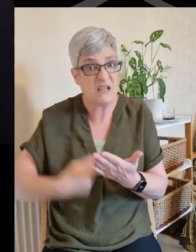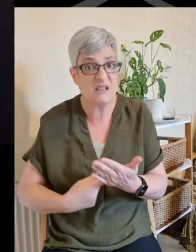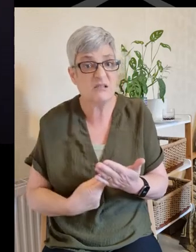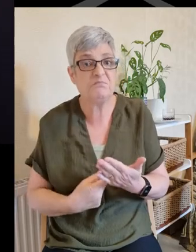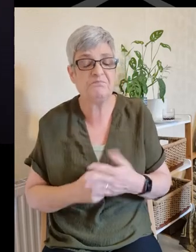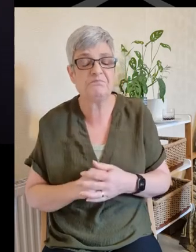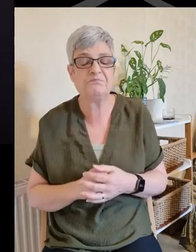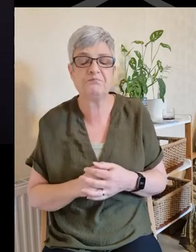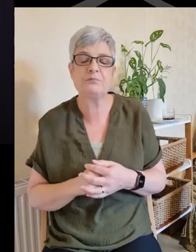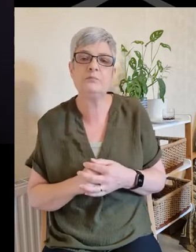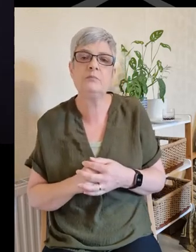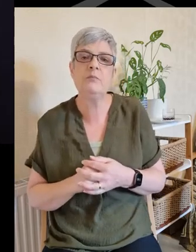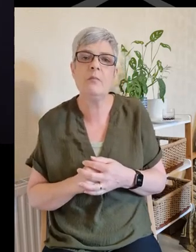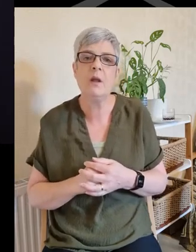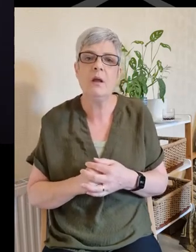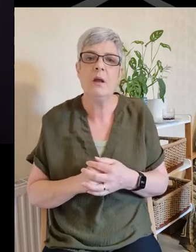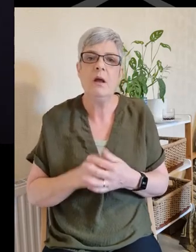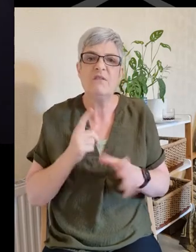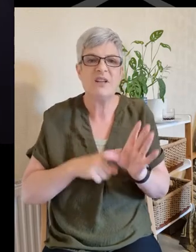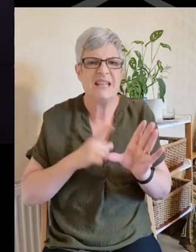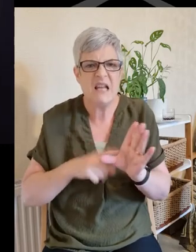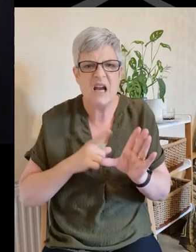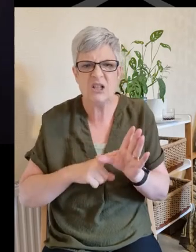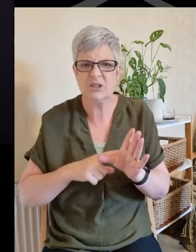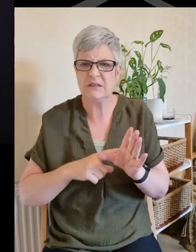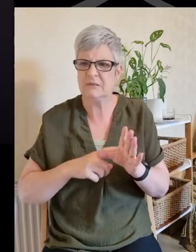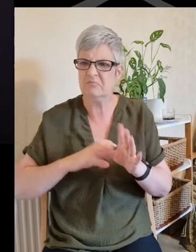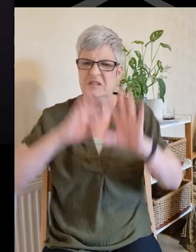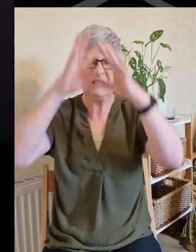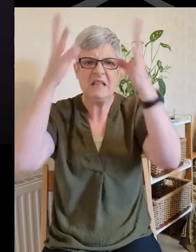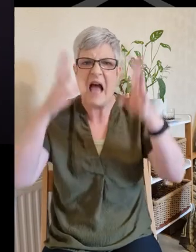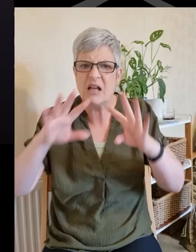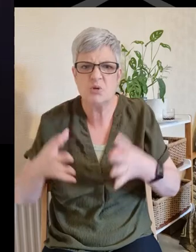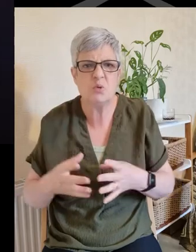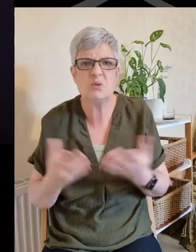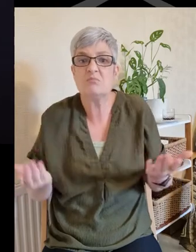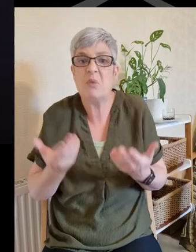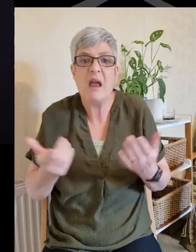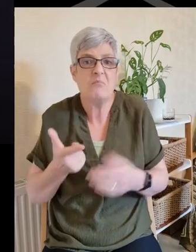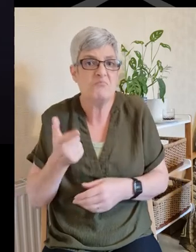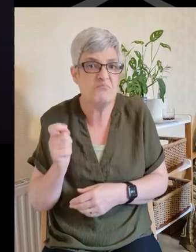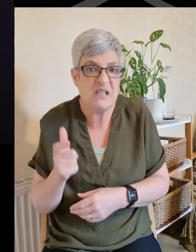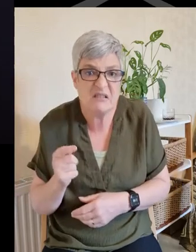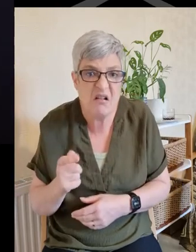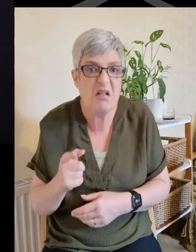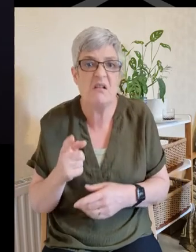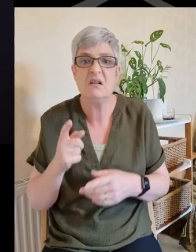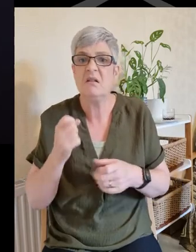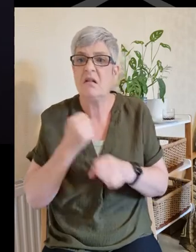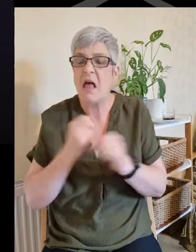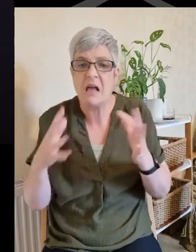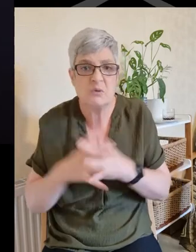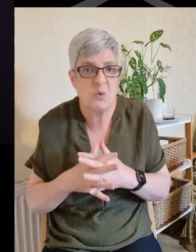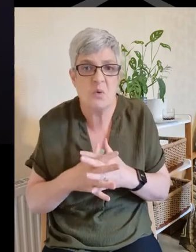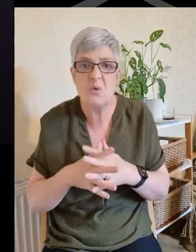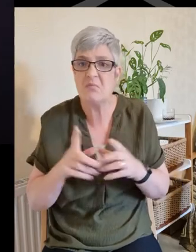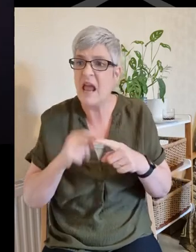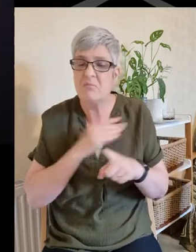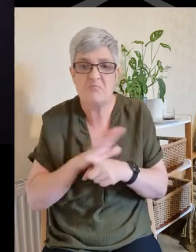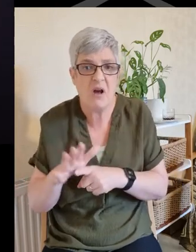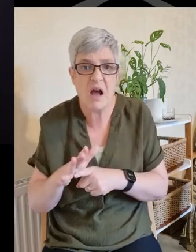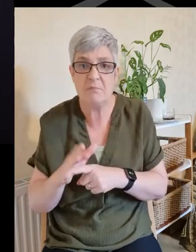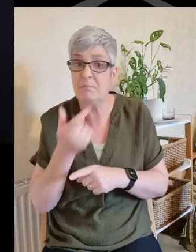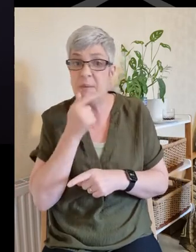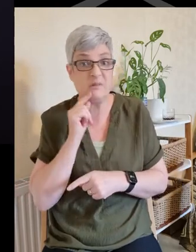For years, statues have stood in Bristol, Glasgow, Edinburgh and other places, and nobody thought much about it at all. For years, it